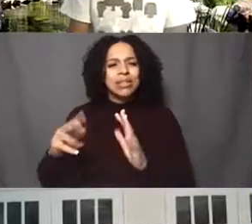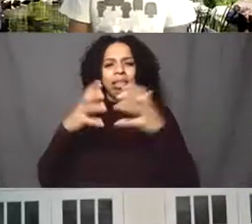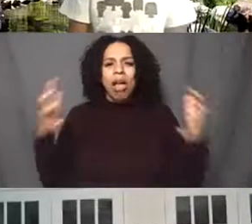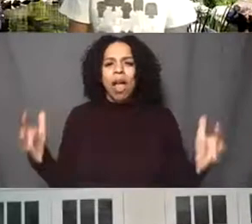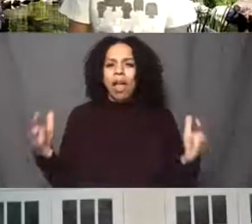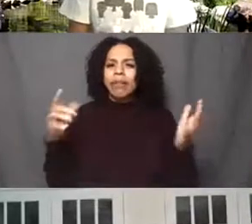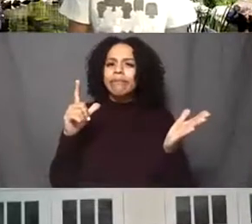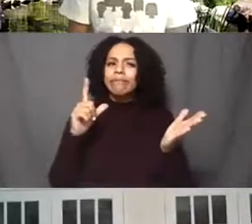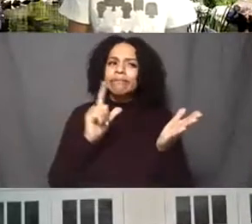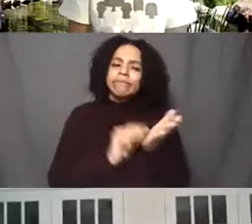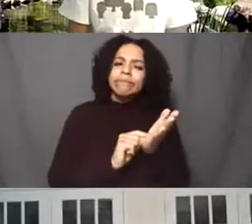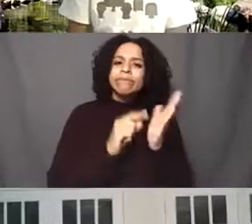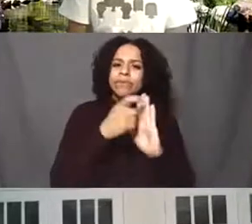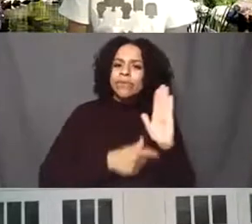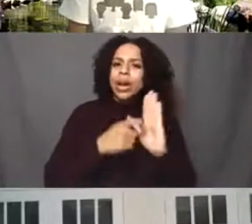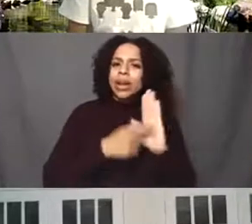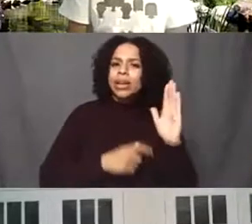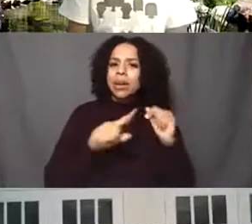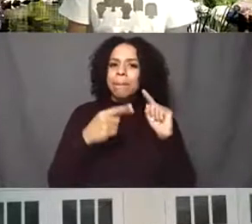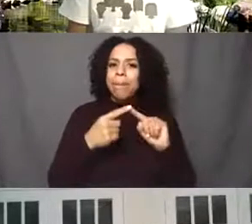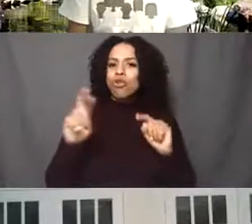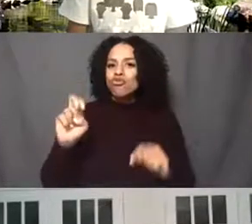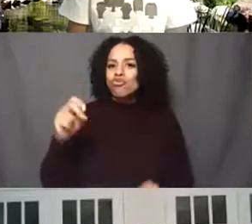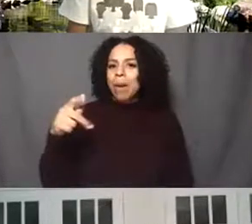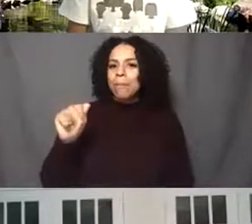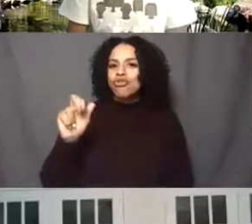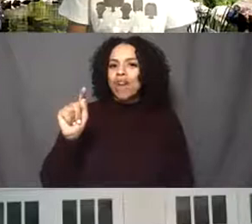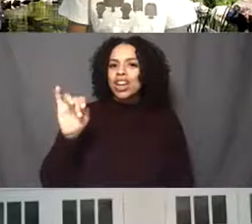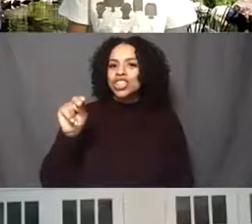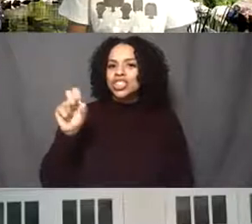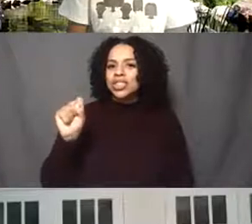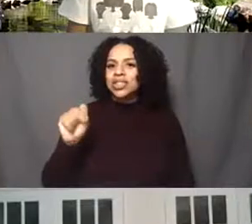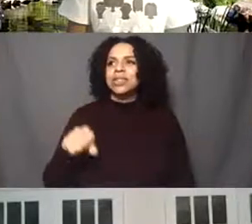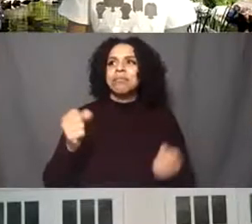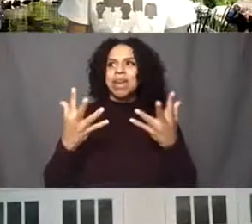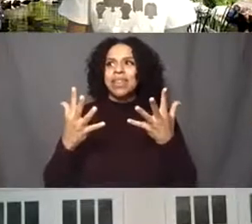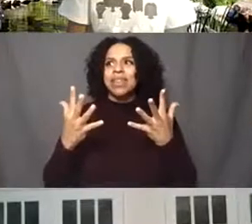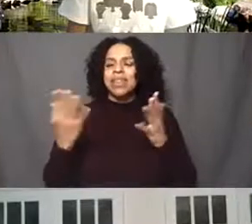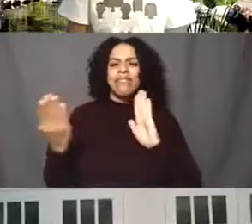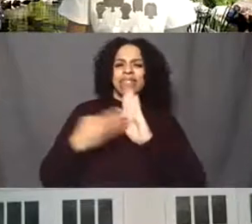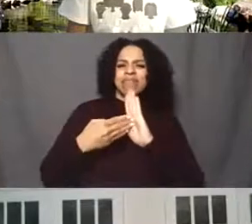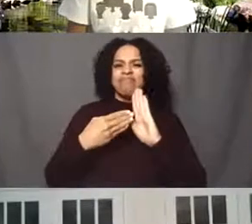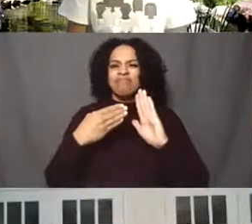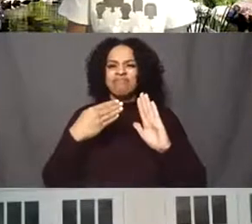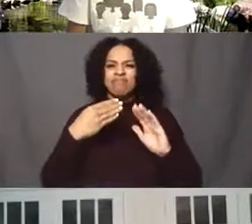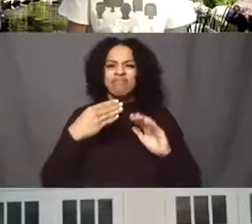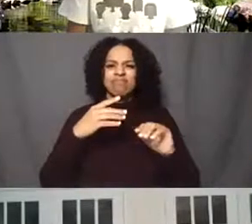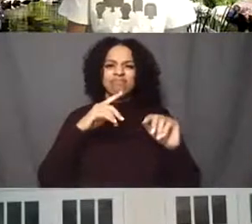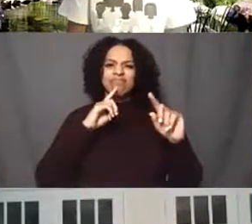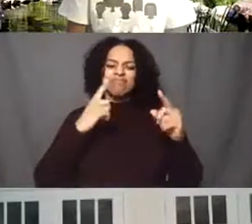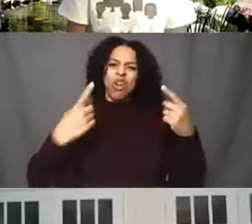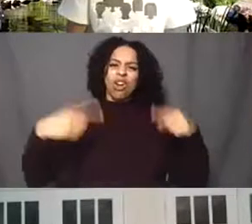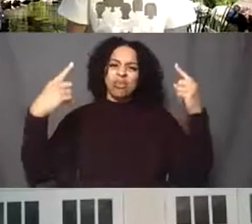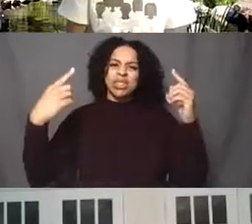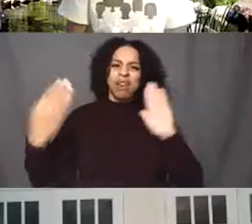seen so many of the arguments against reparations, and being able to sit back having taken that all in and